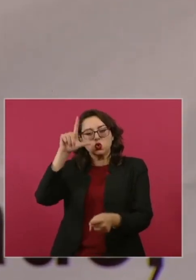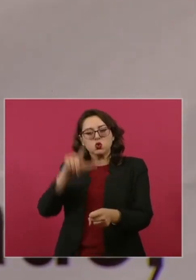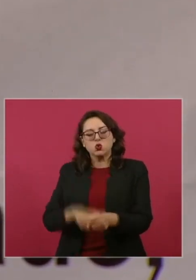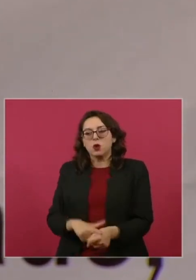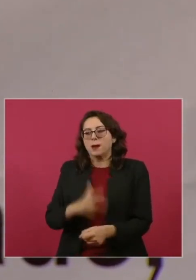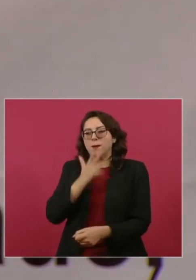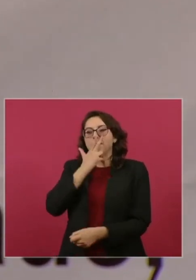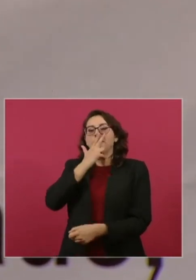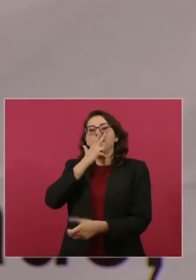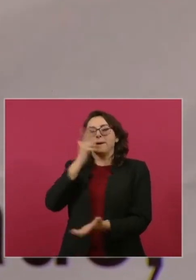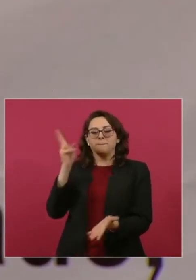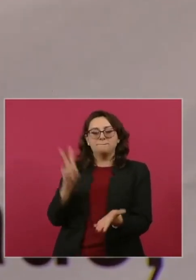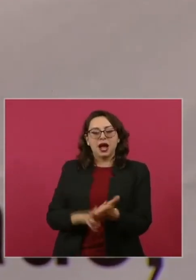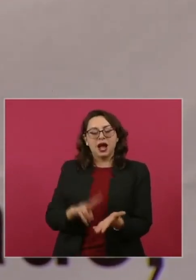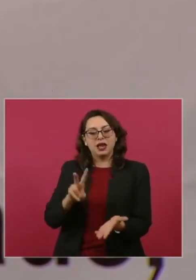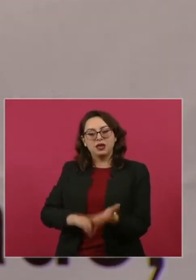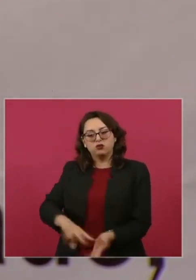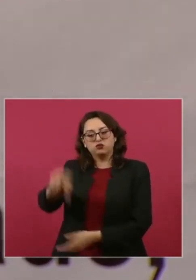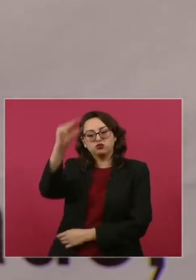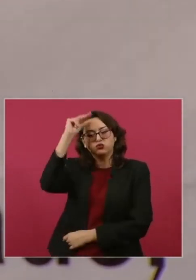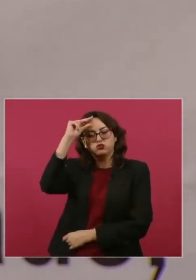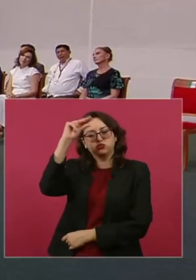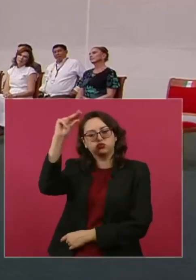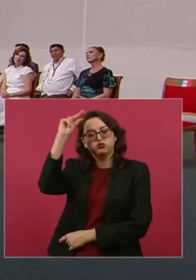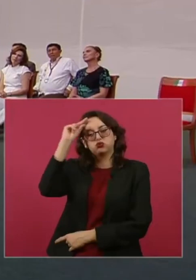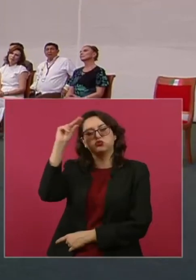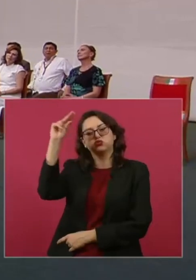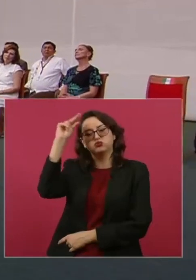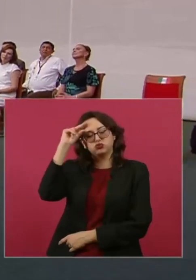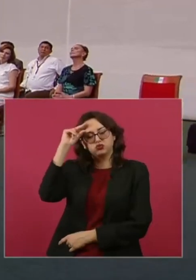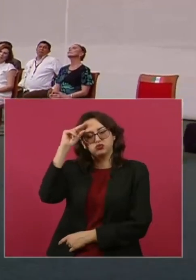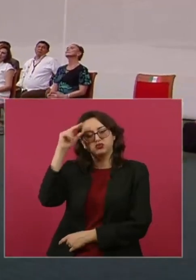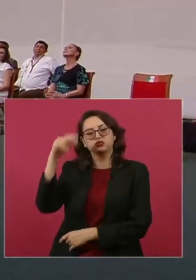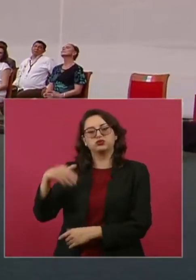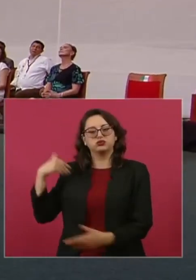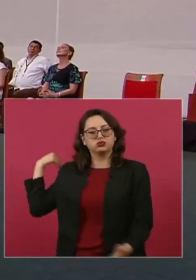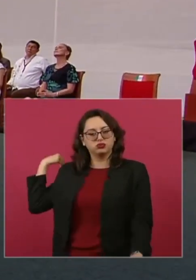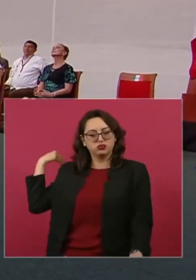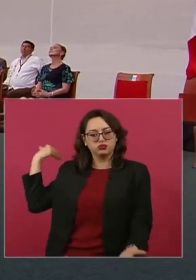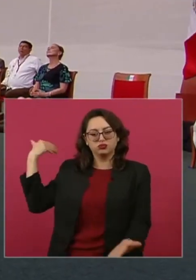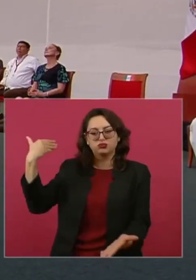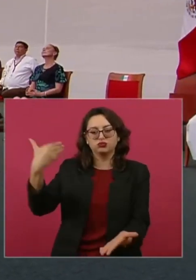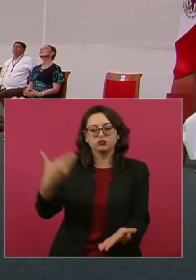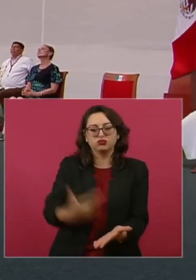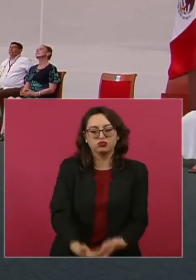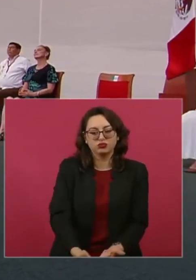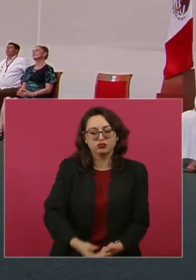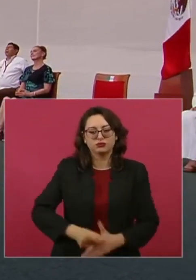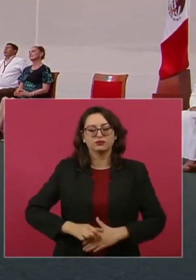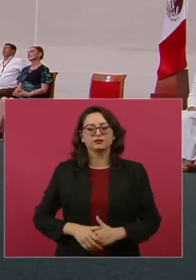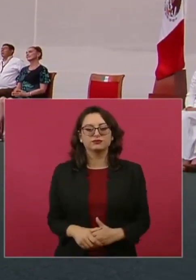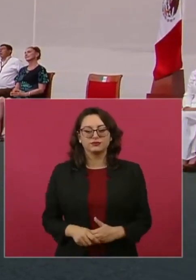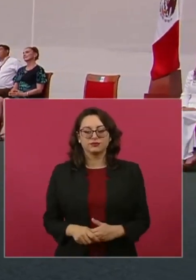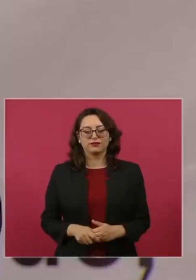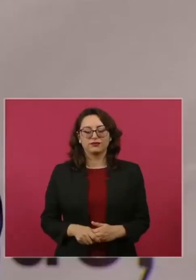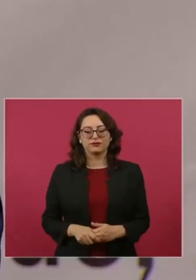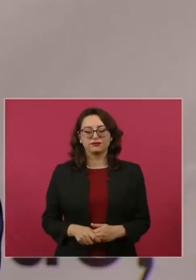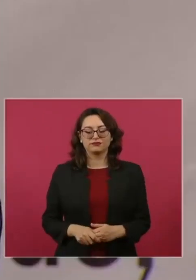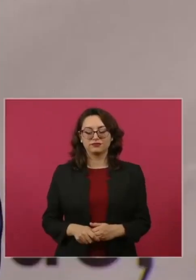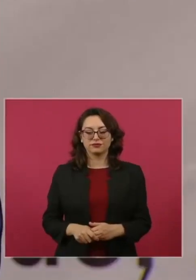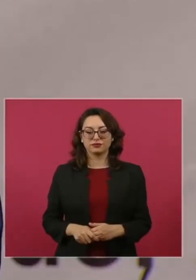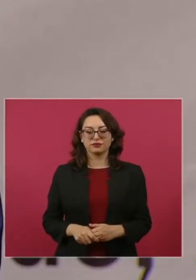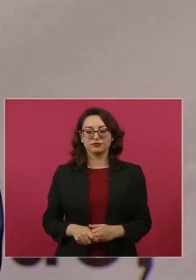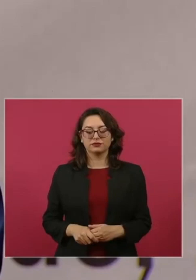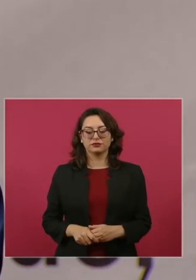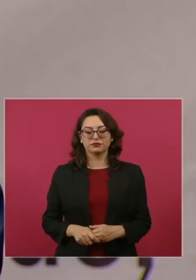the practices derived from the previous civilizations that existed in our territory. Una gran